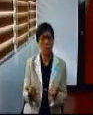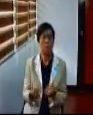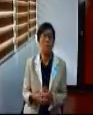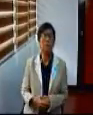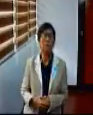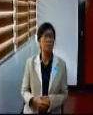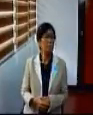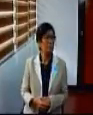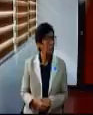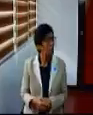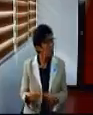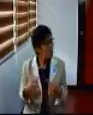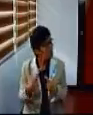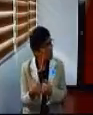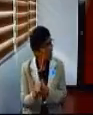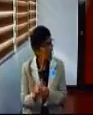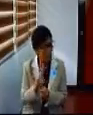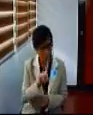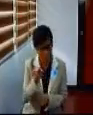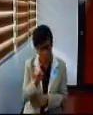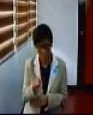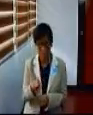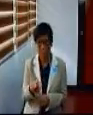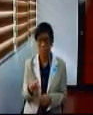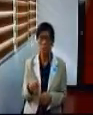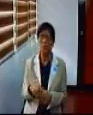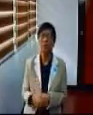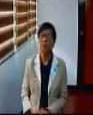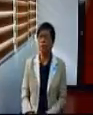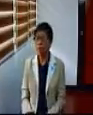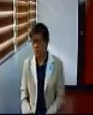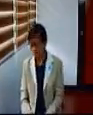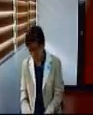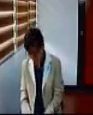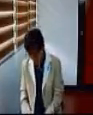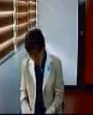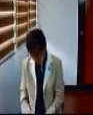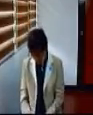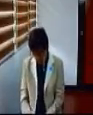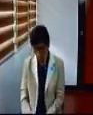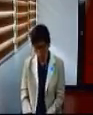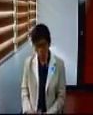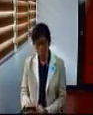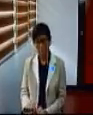I have a follow-up question to that, Mr. Ado. Could you